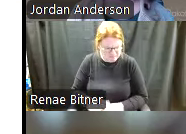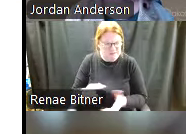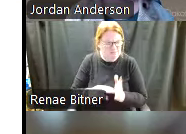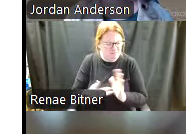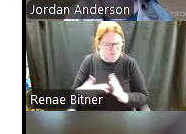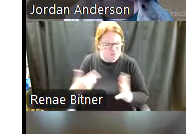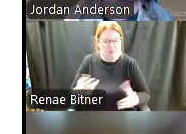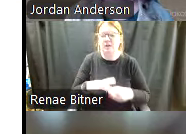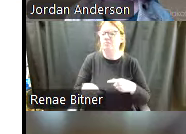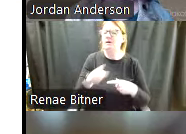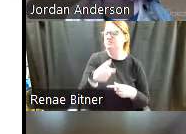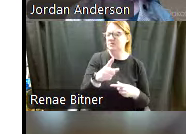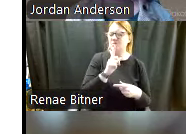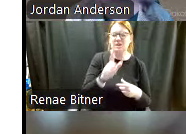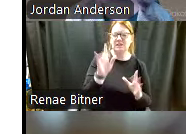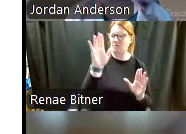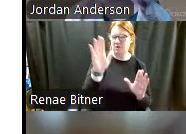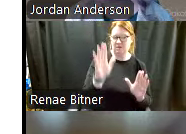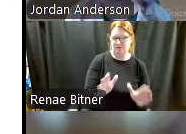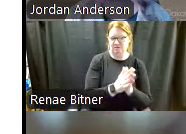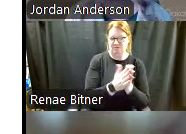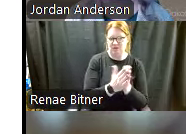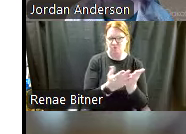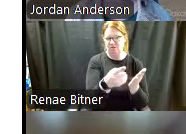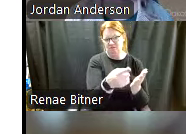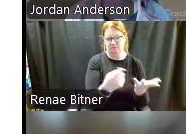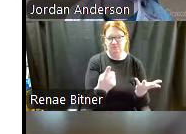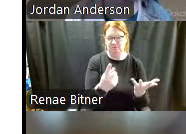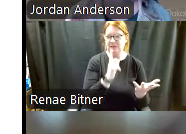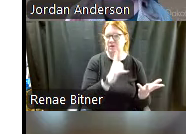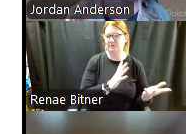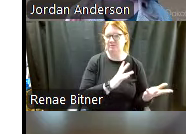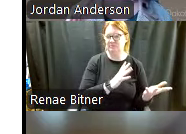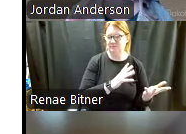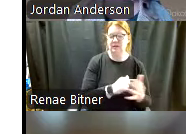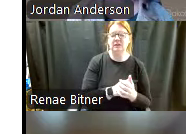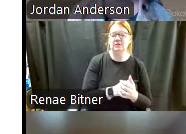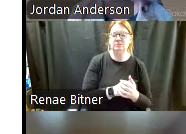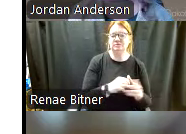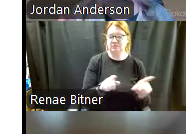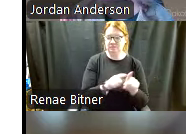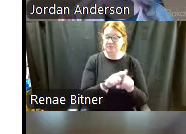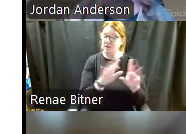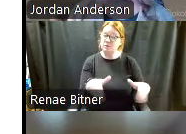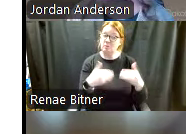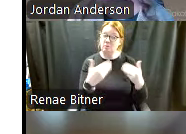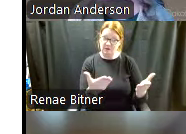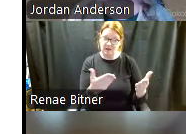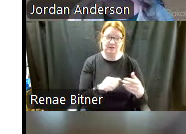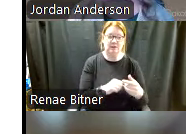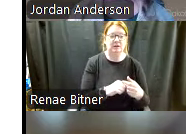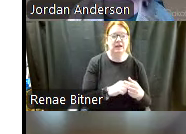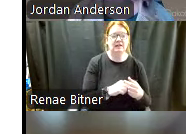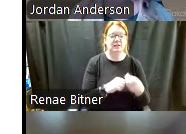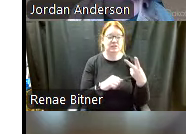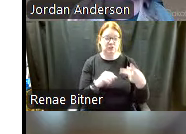beautiful resource manual, and it is phenomenal. So we give that to our providers as well. And then there's 2